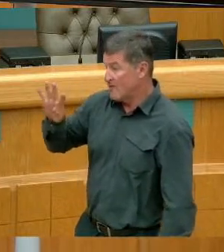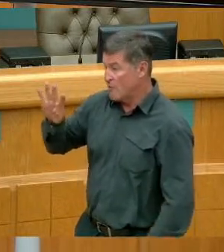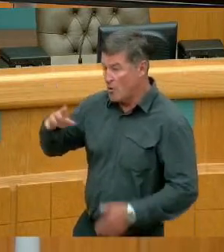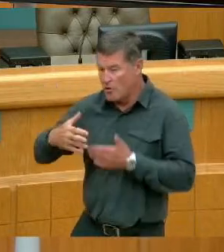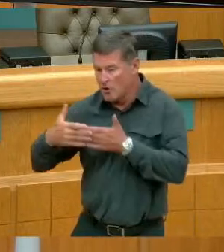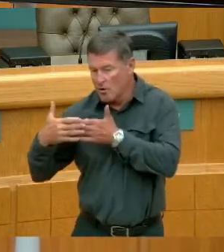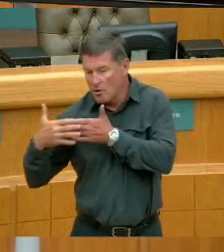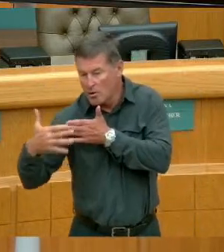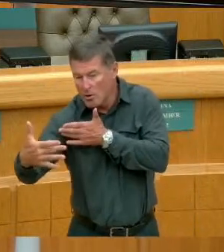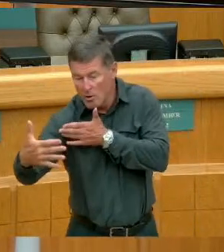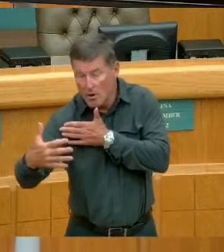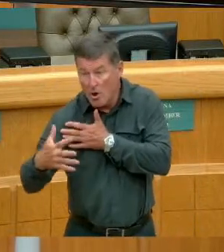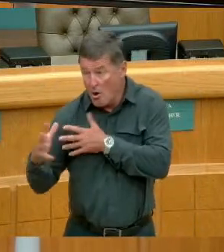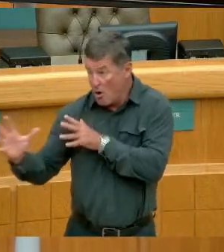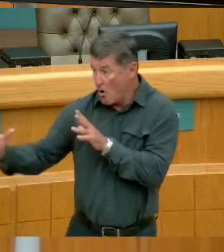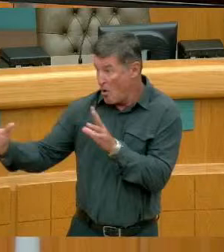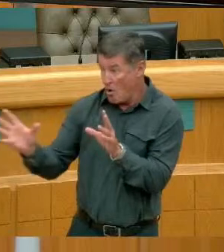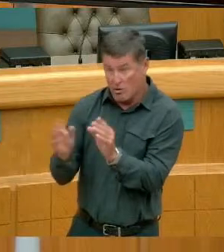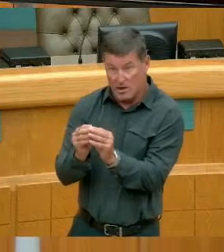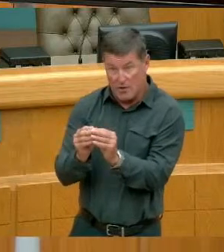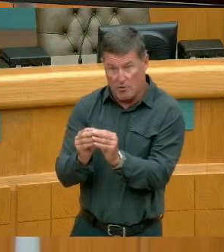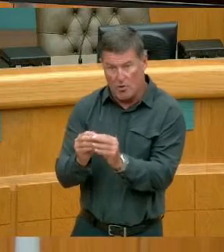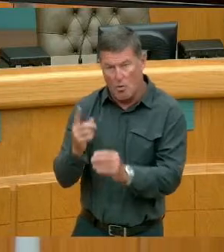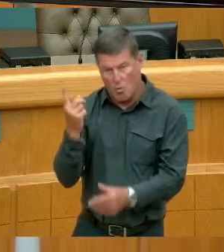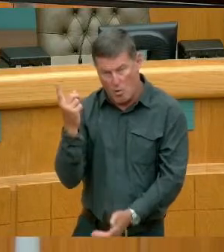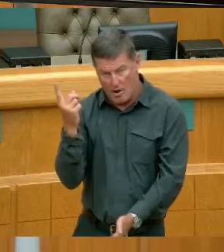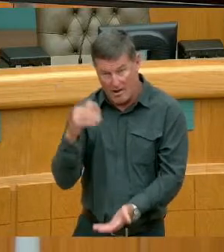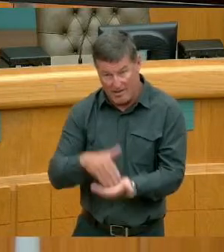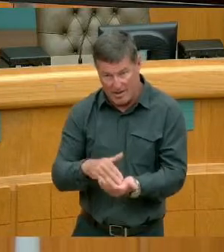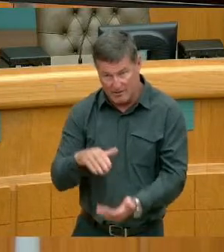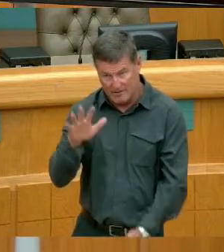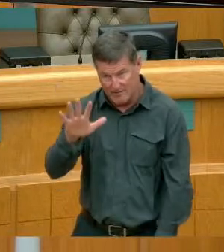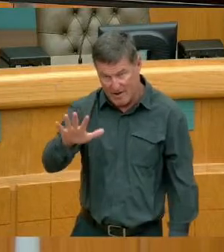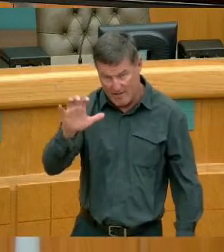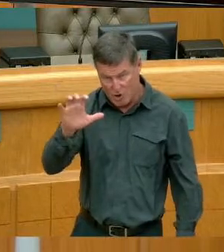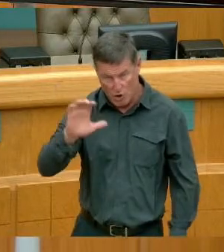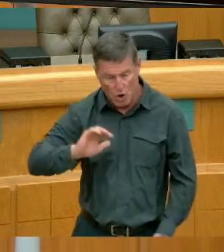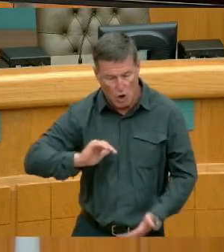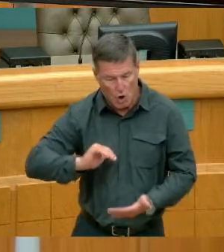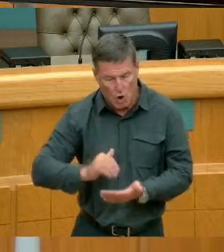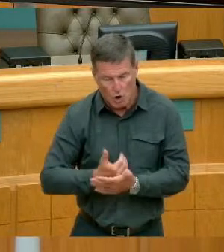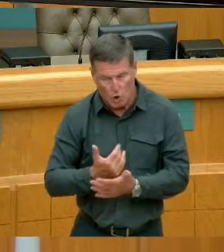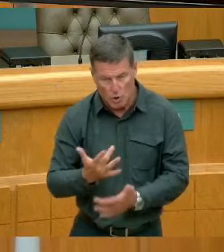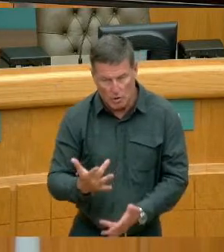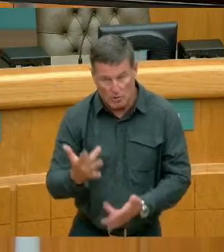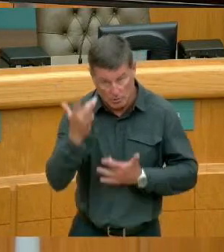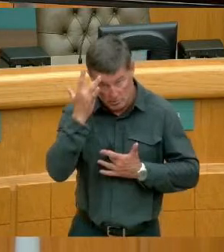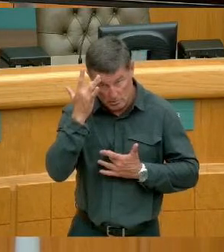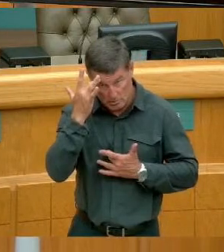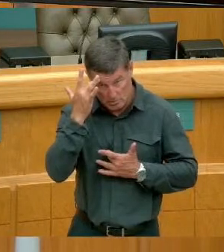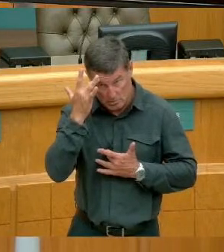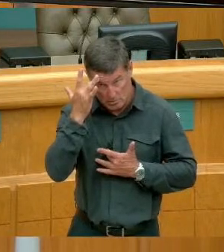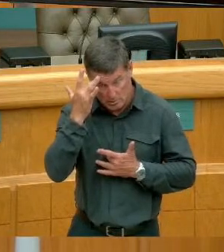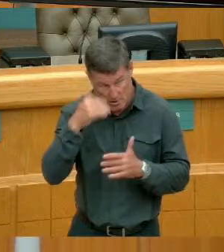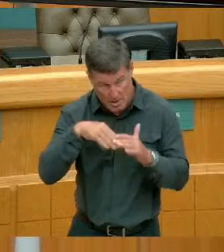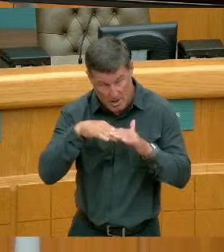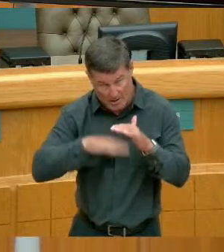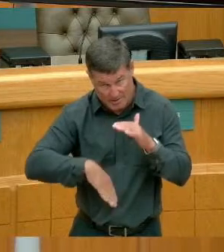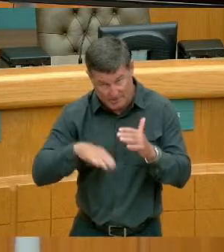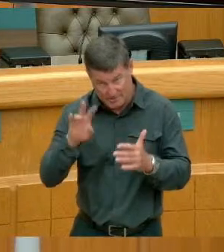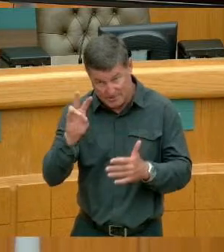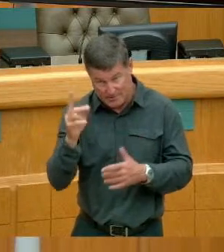just those, we've had over 1,500 cases of new coronavirus in the last 7 days,